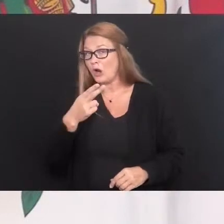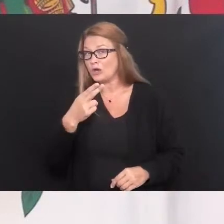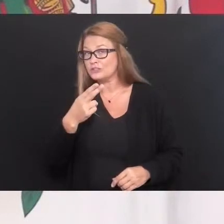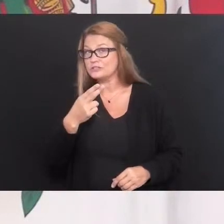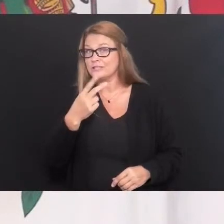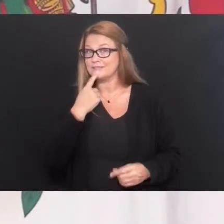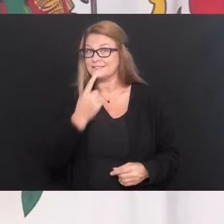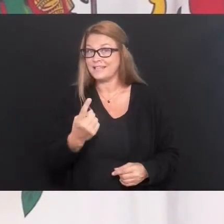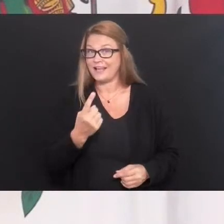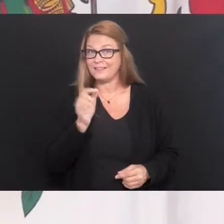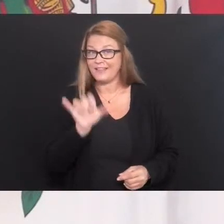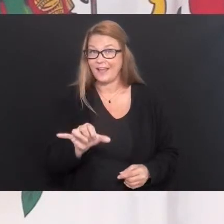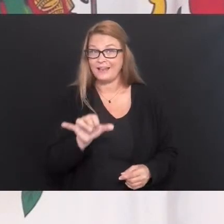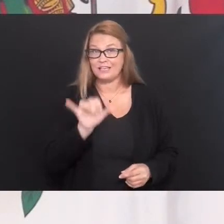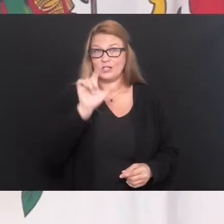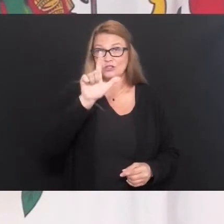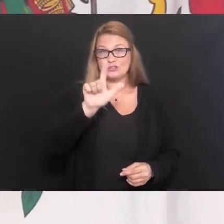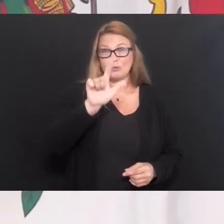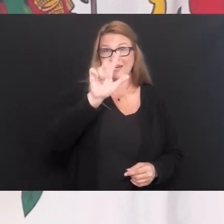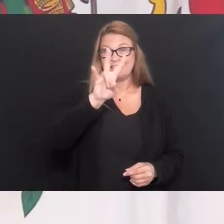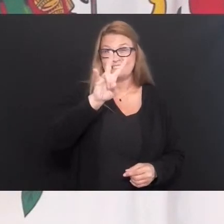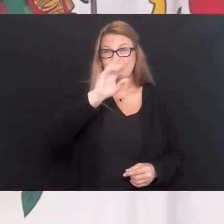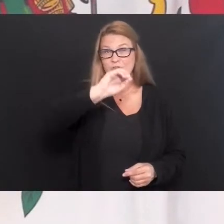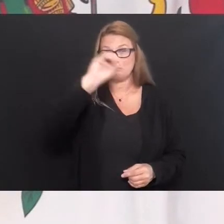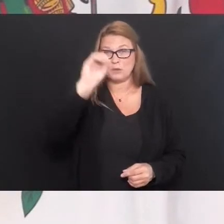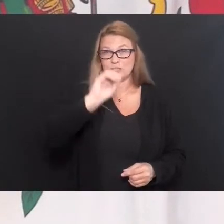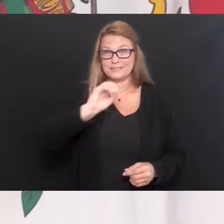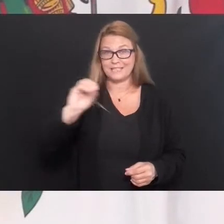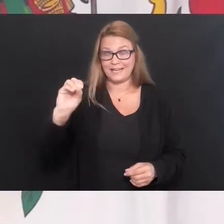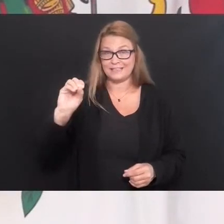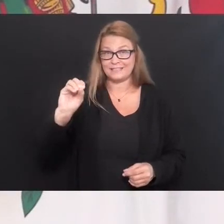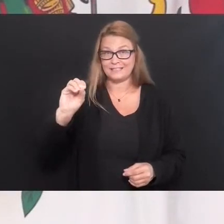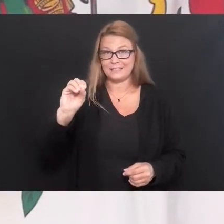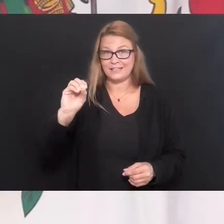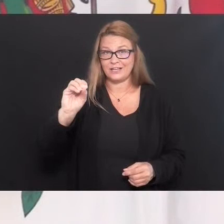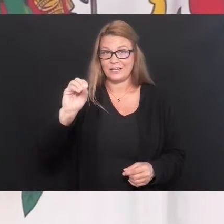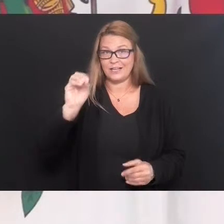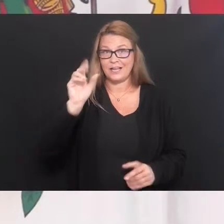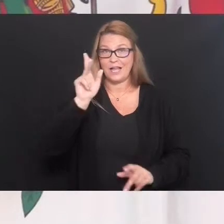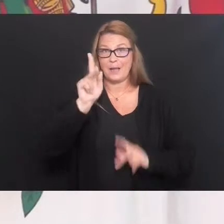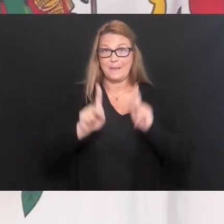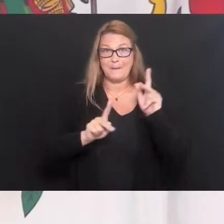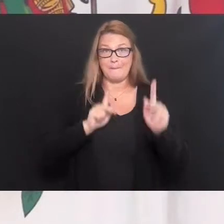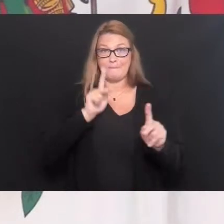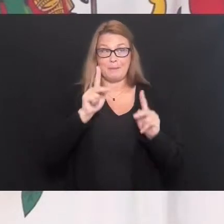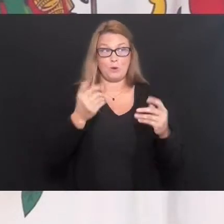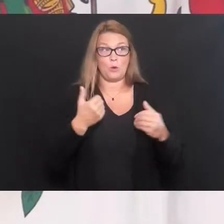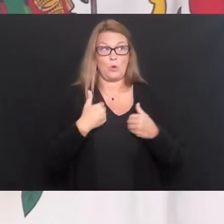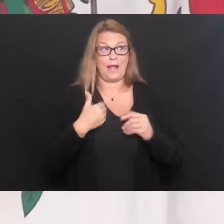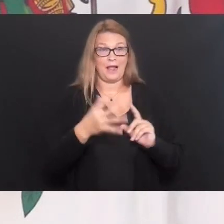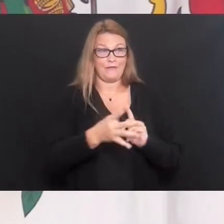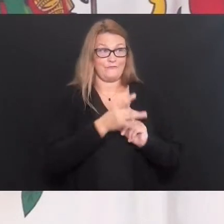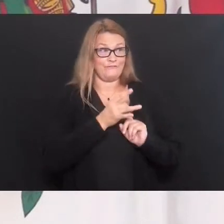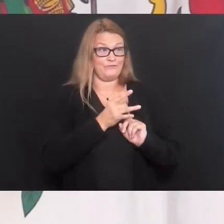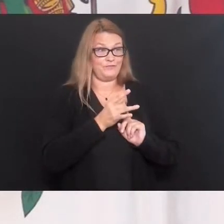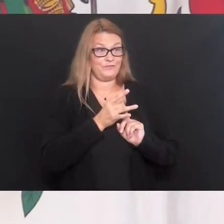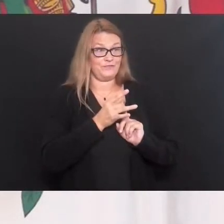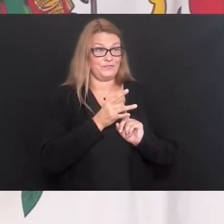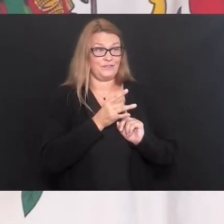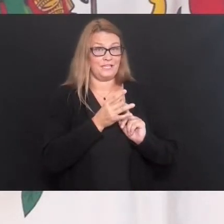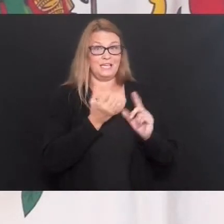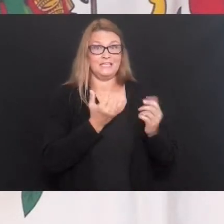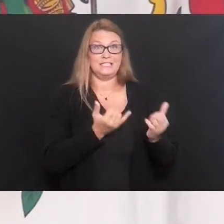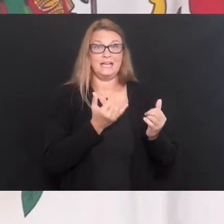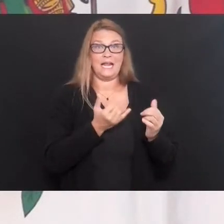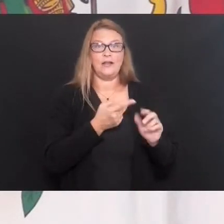added that 27% of those that are infected today are from